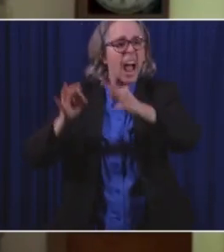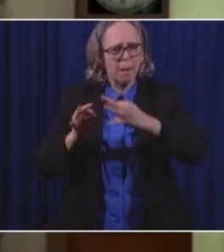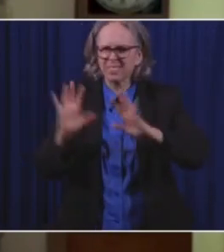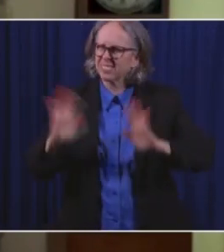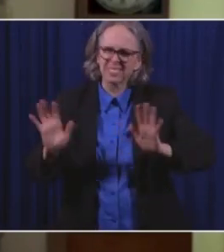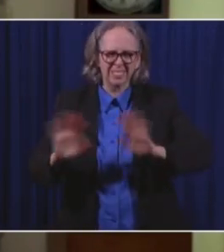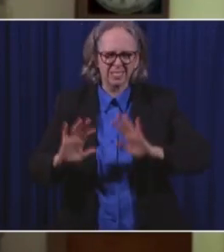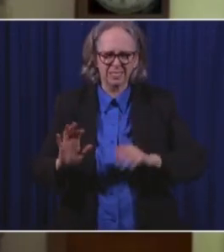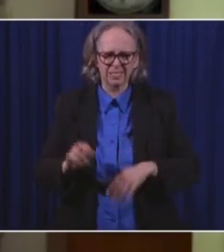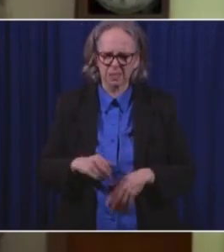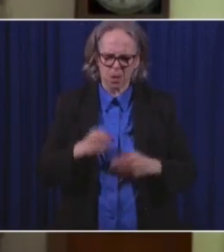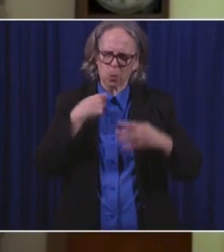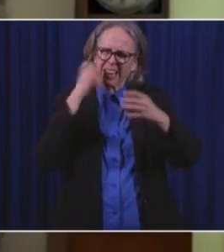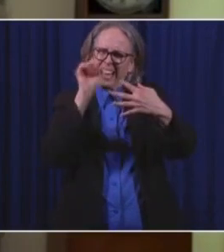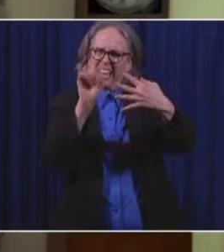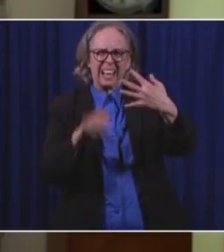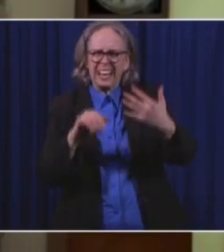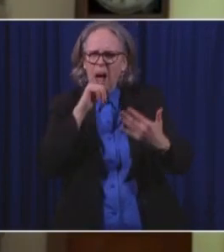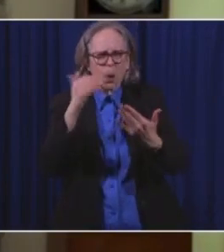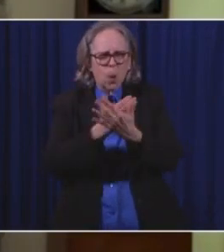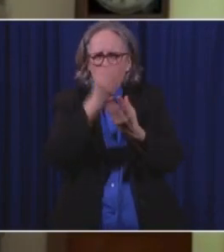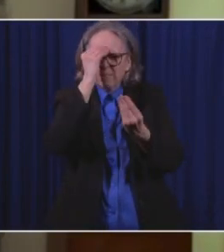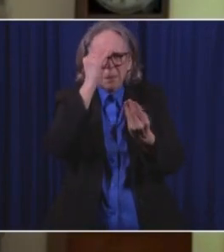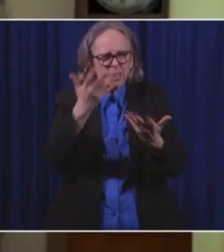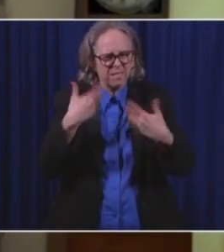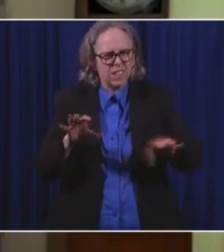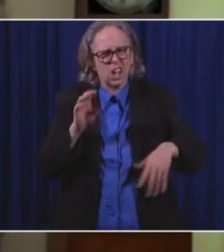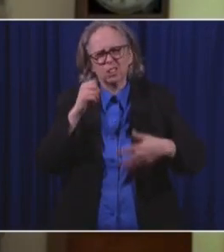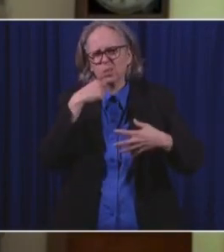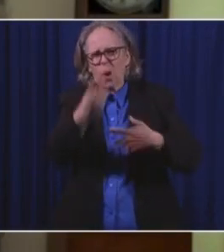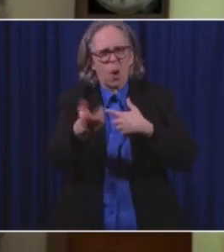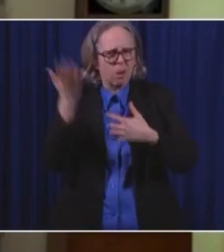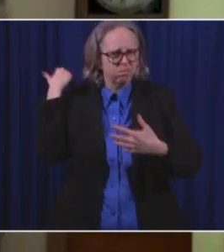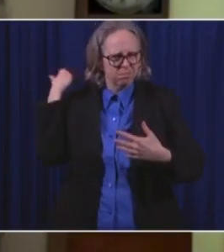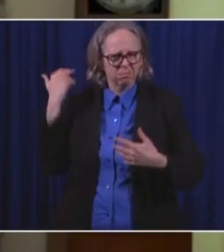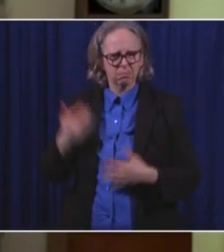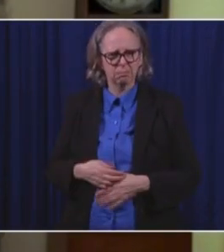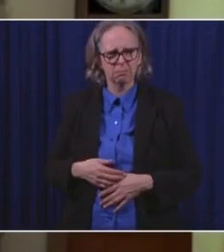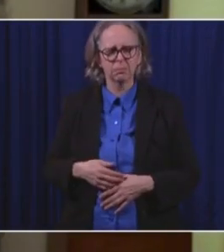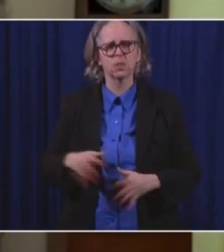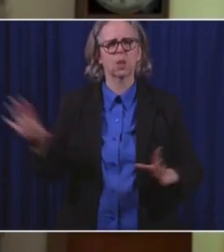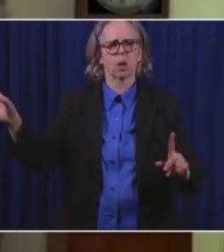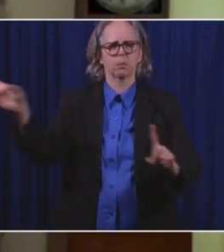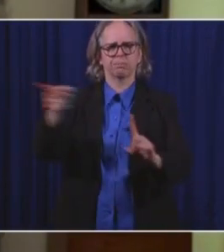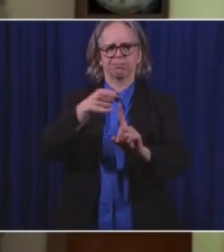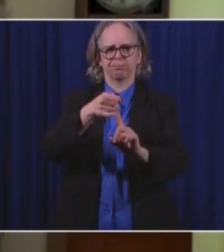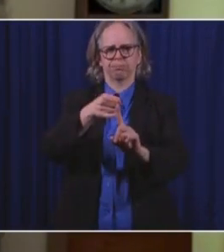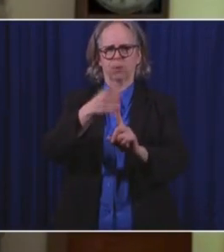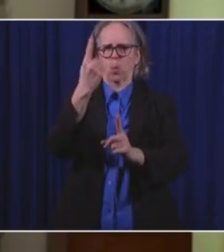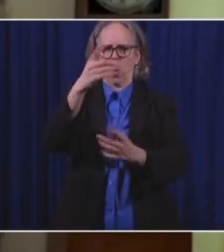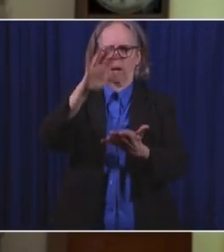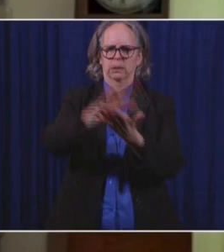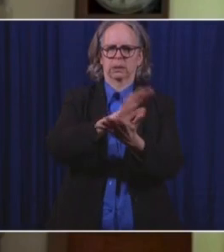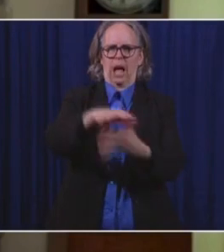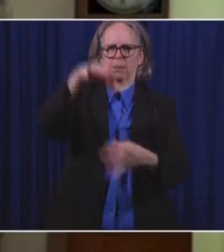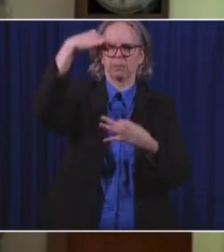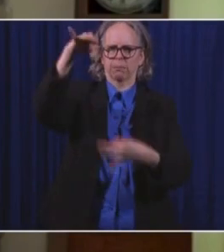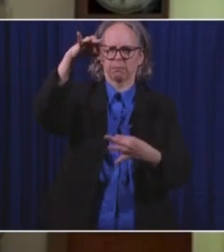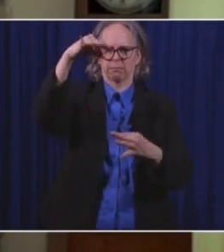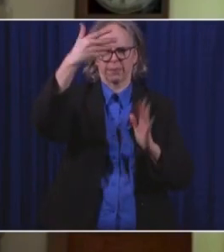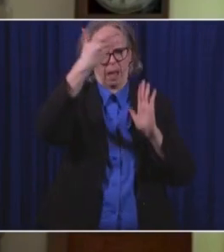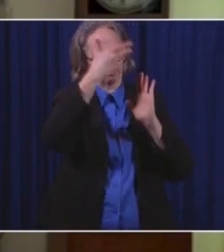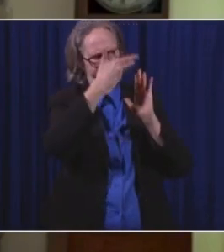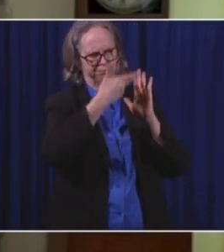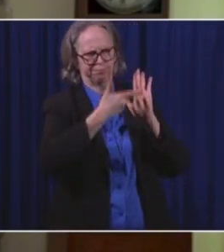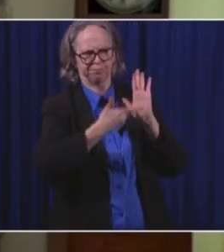new, but it's putting them together in one place so that people can look at them and see this is what, you know, to be safe, to live